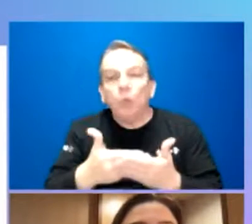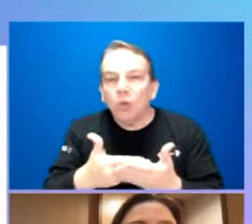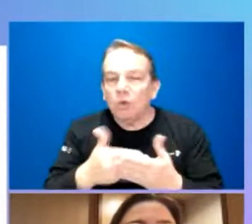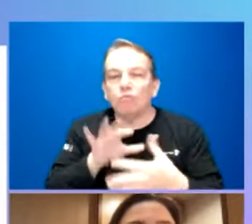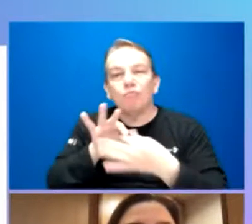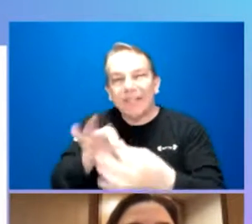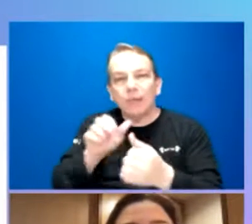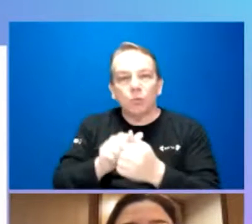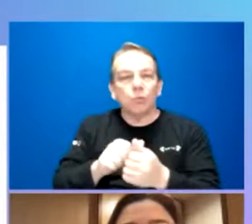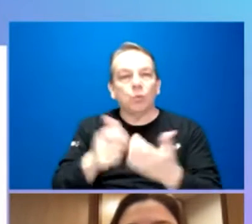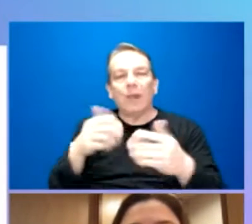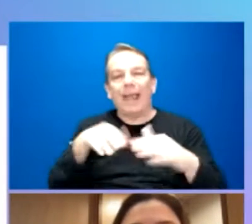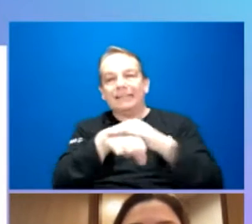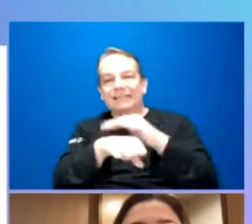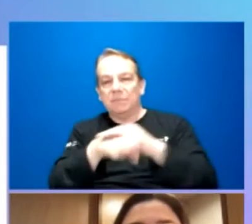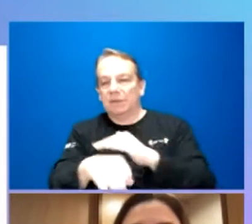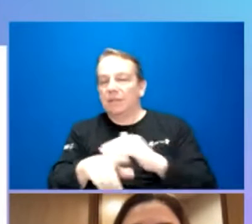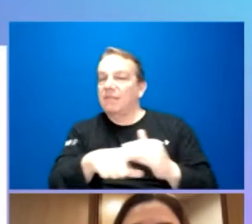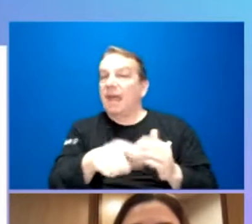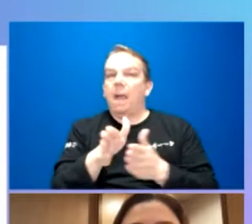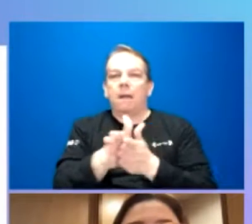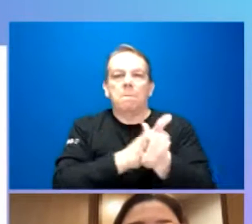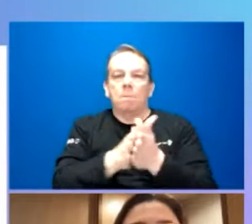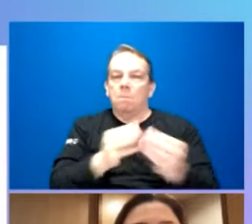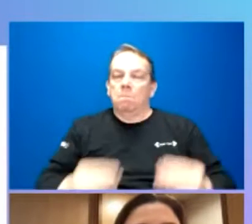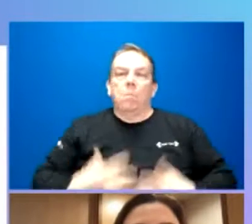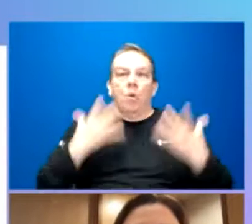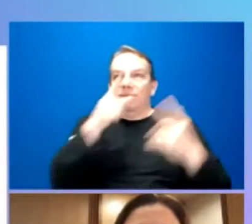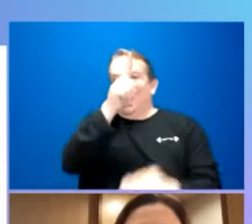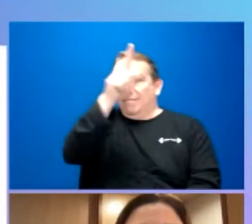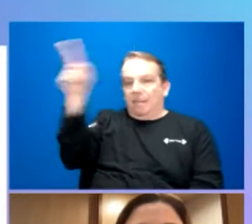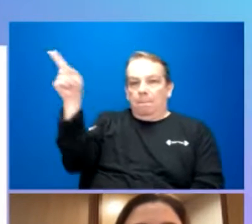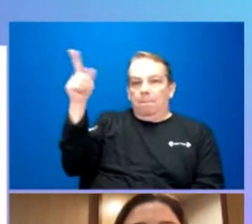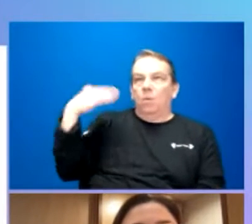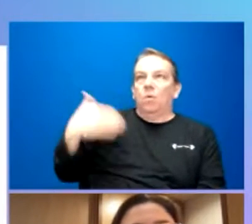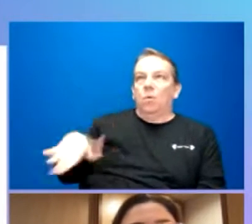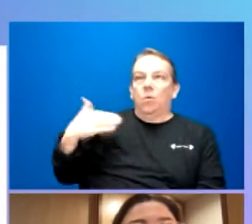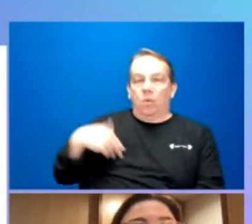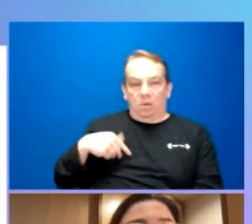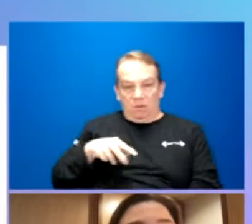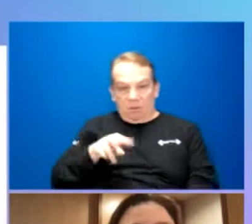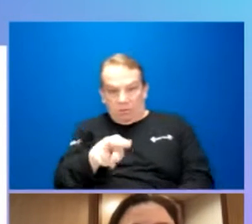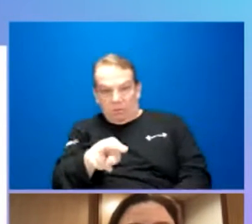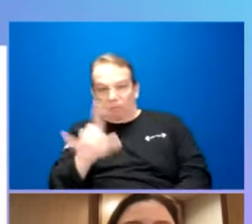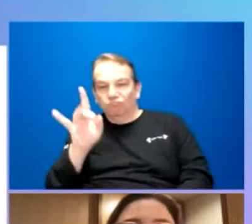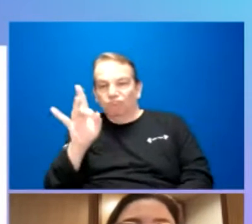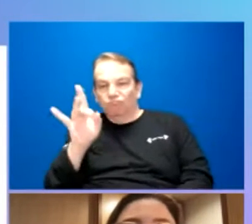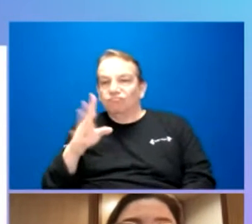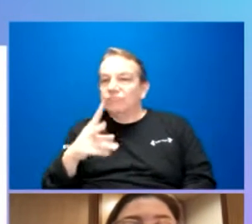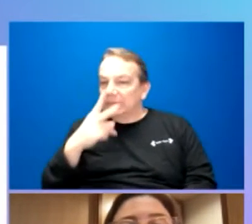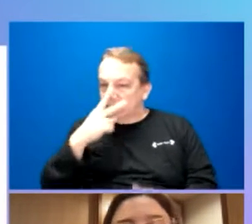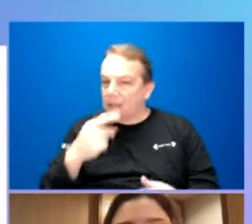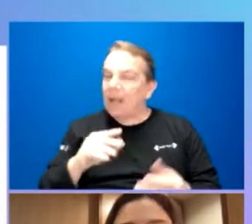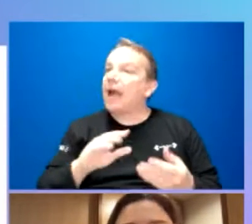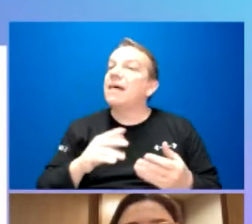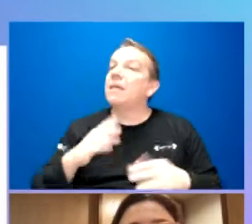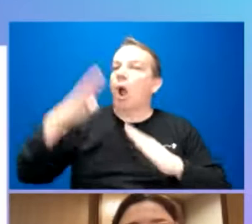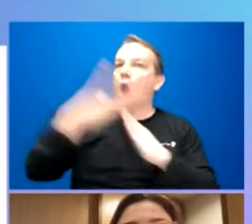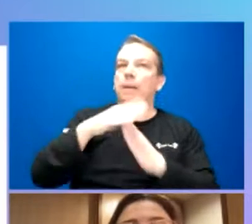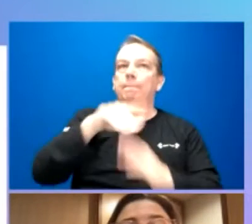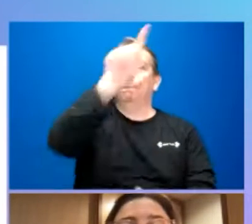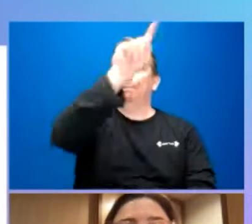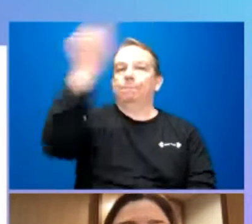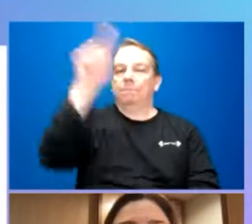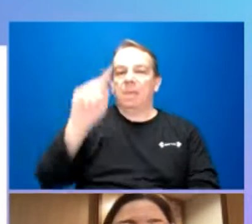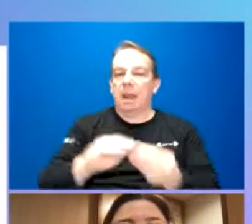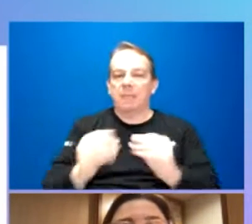And this was an amazing motivator internally within that organisation, because they wanted to be on the top of that list,